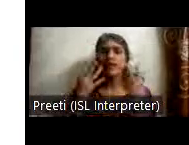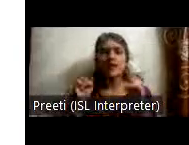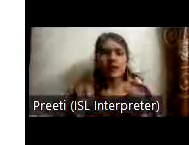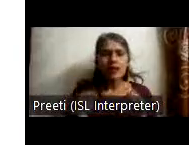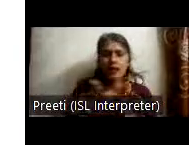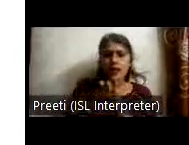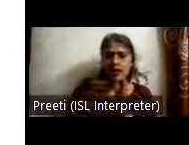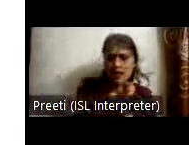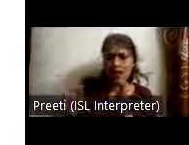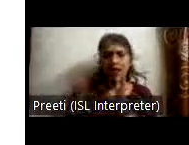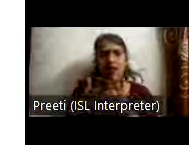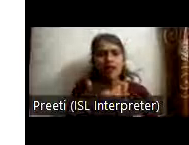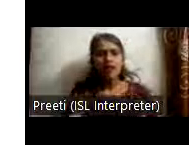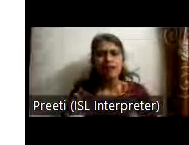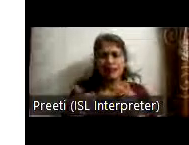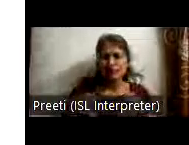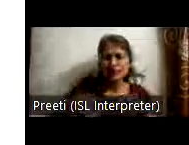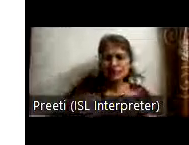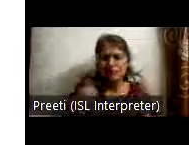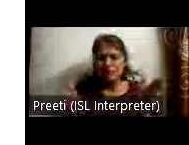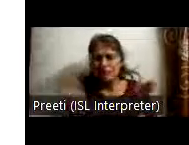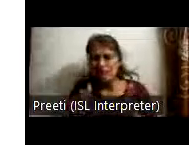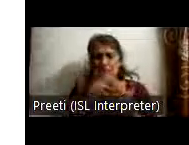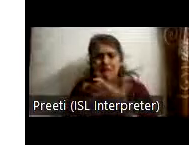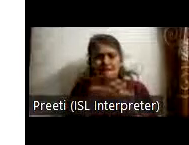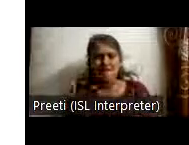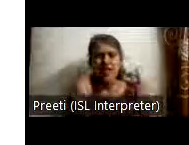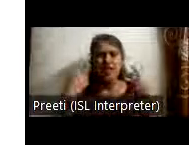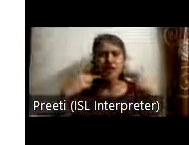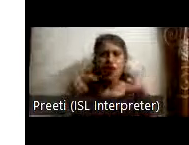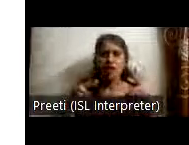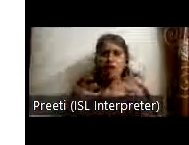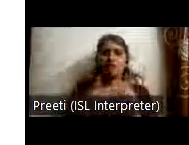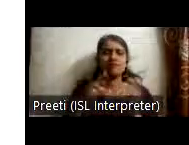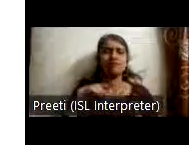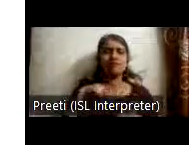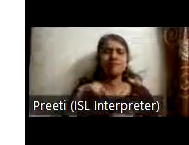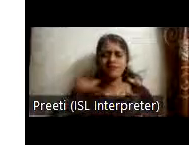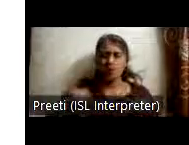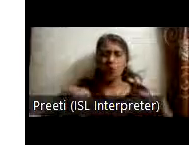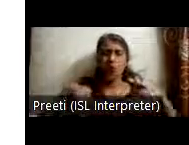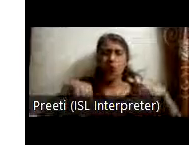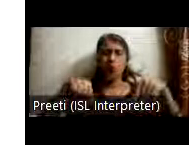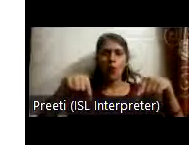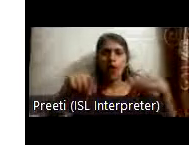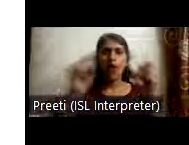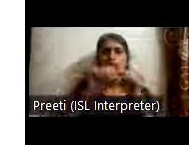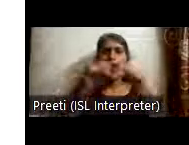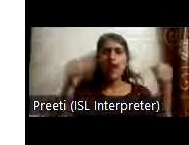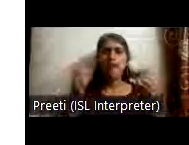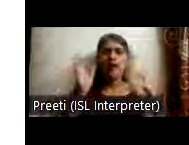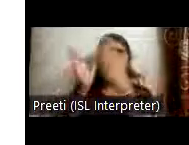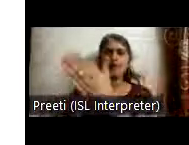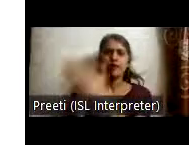and the corridor, which is congested with a lot of furniture. But somebody who's in a wheelchair will require at least that much of space to pass through the